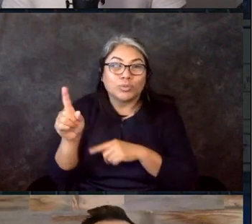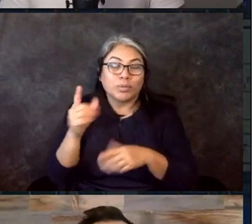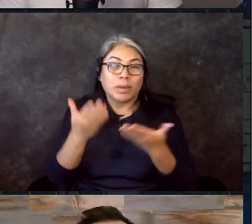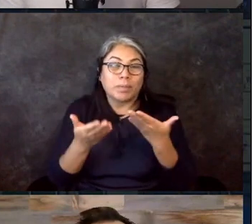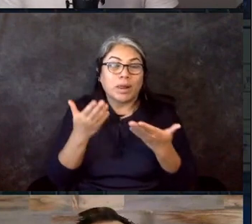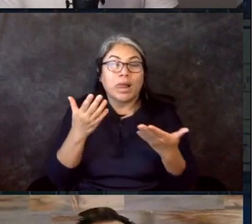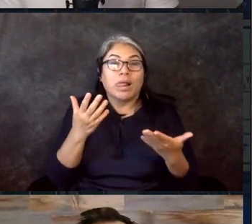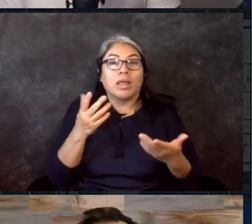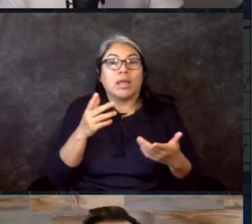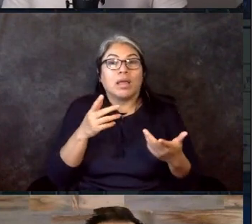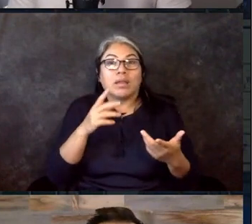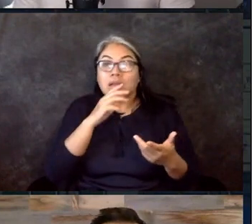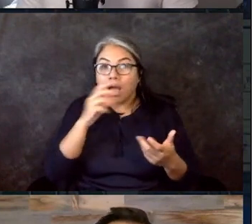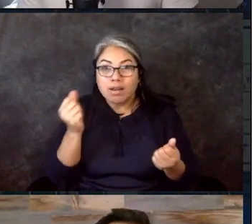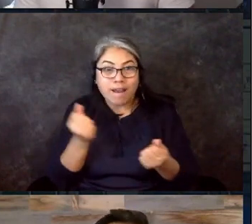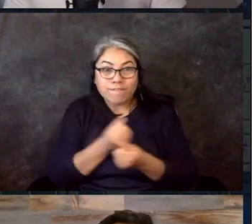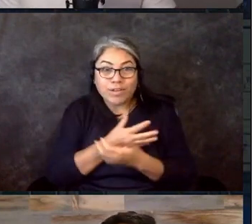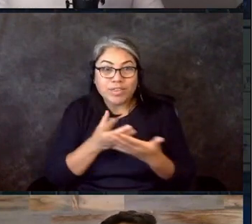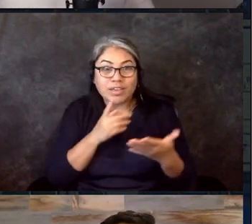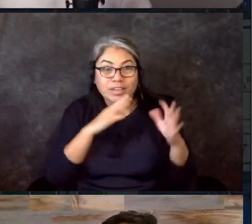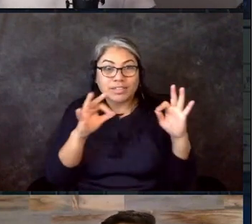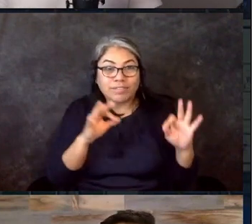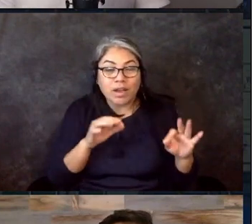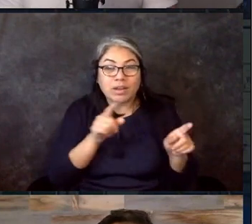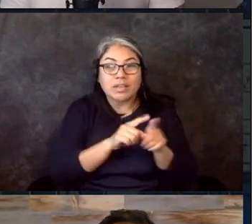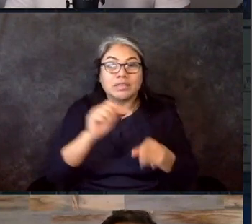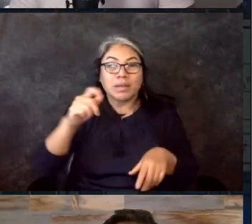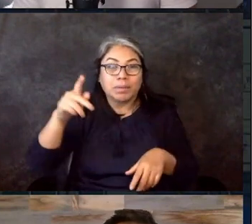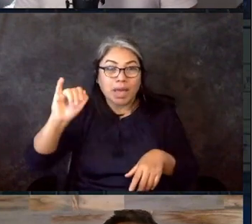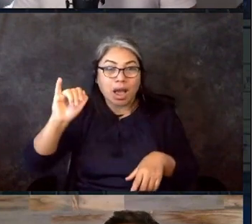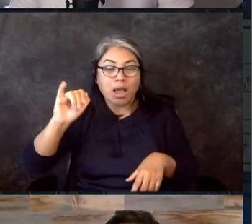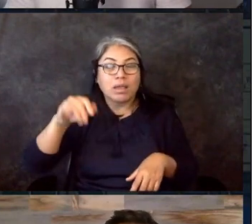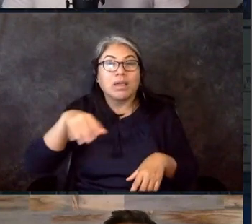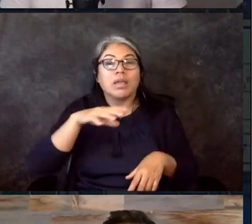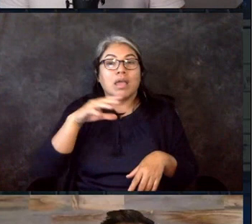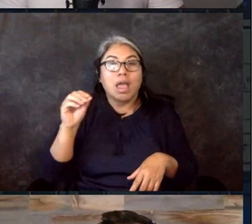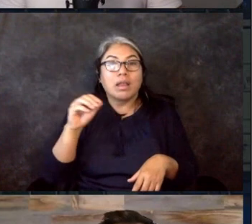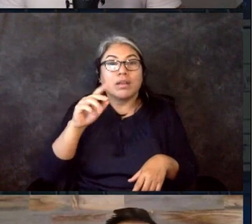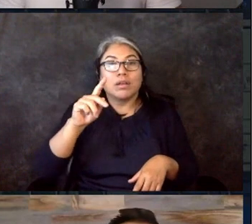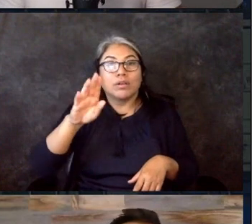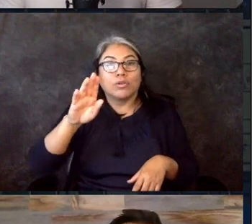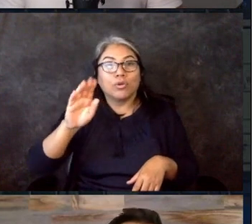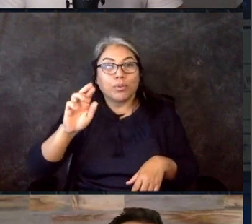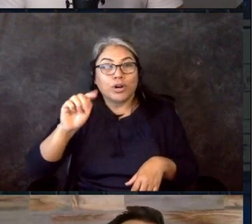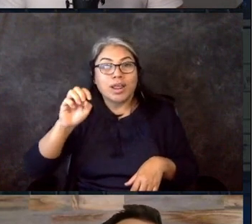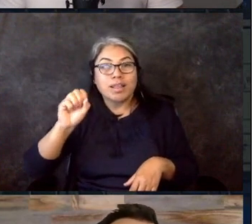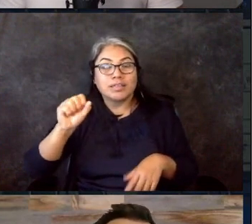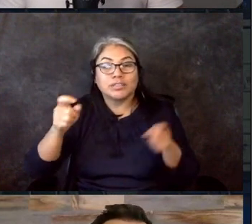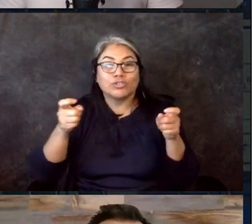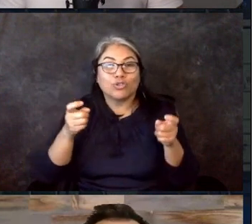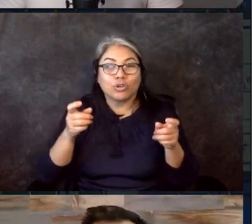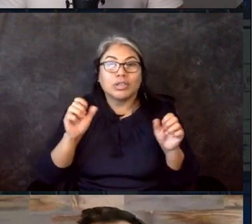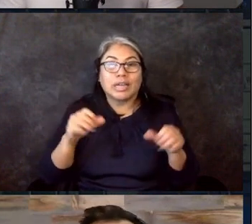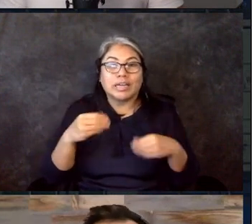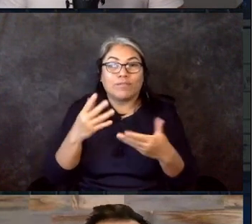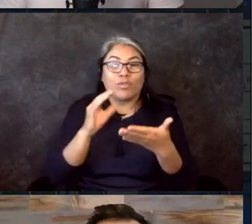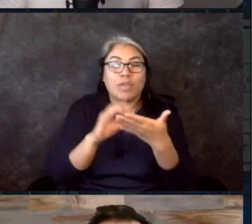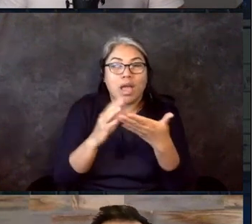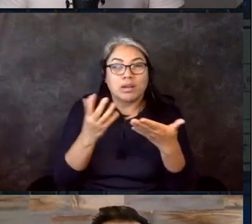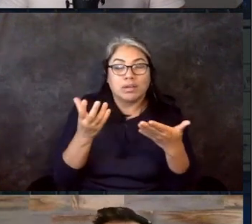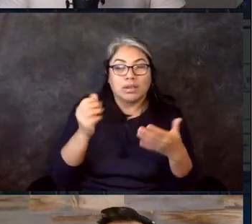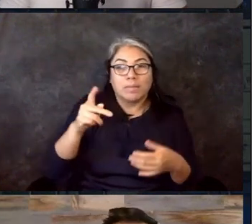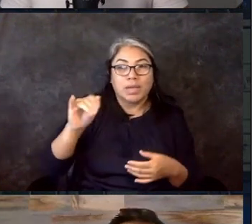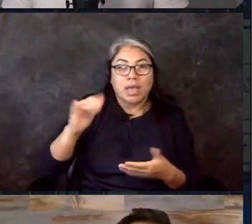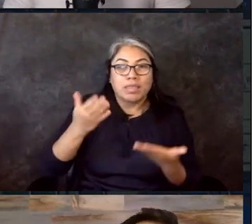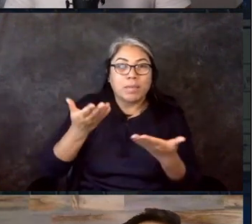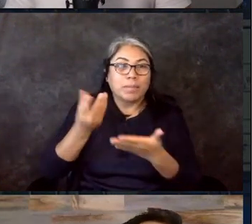not everything is defined as an API natively, and Kubernetes controllers can give you that declarative API that might be missing in some cases.